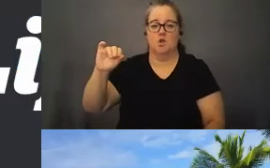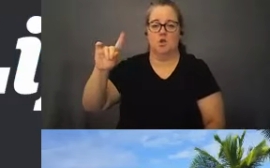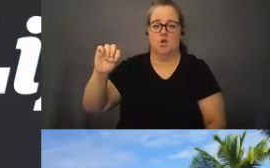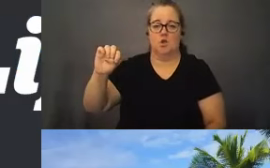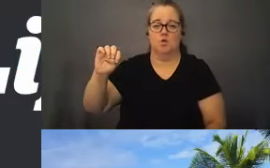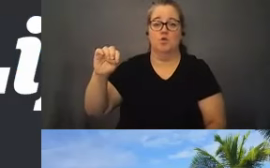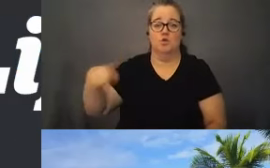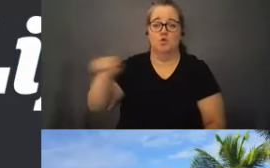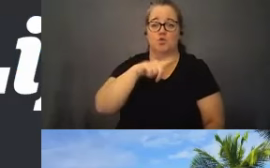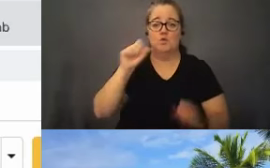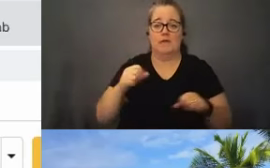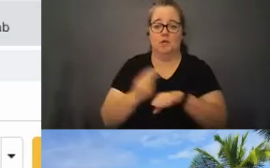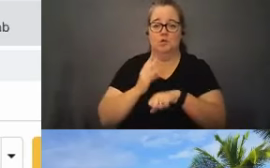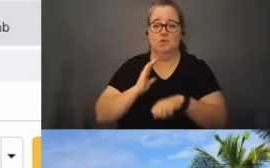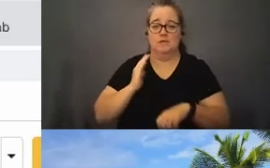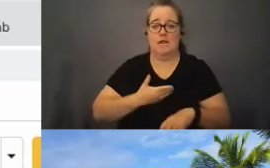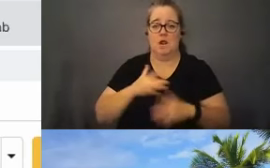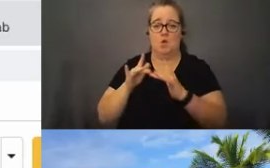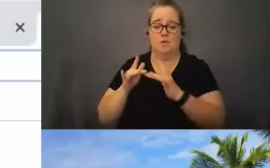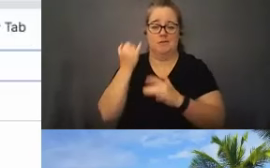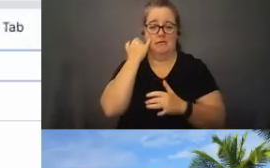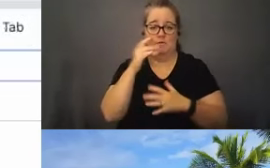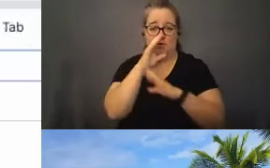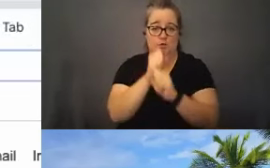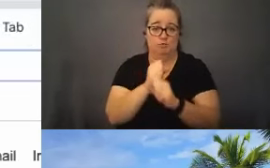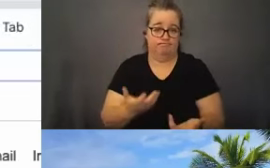use on our website if you're interested.